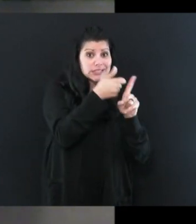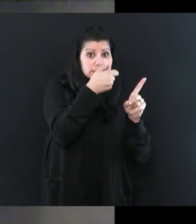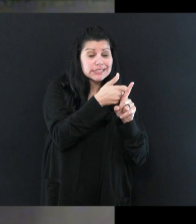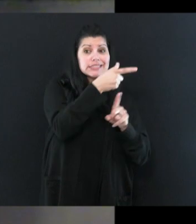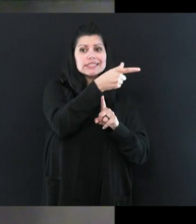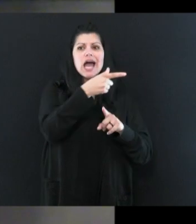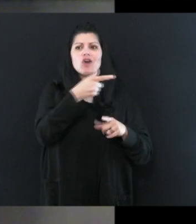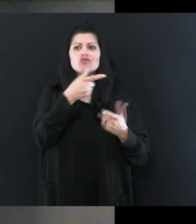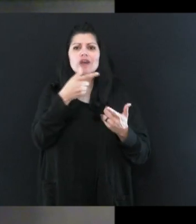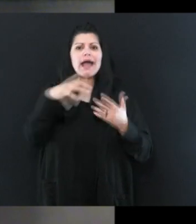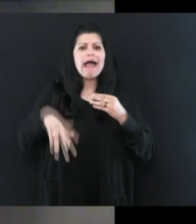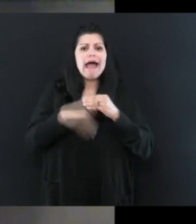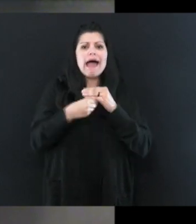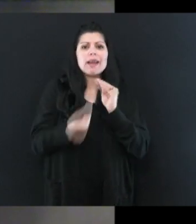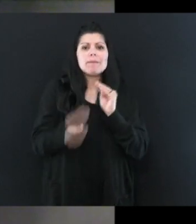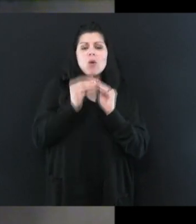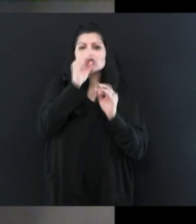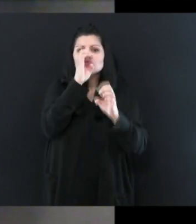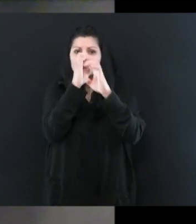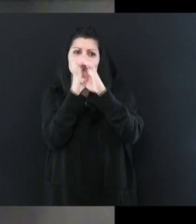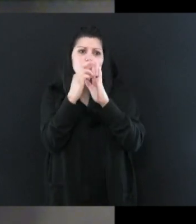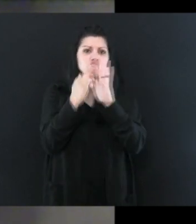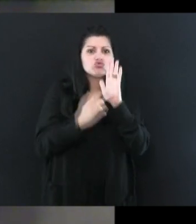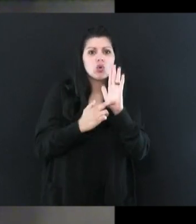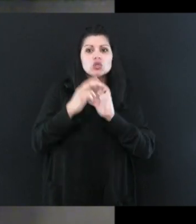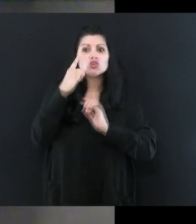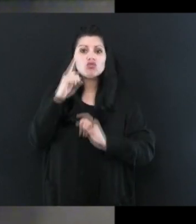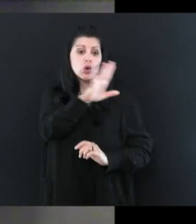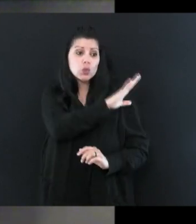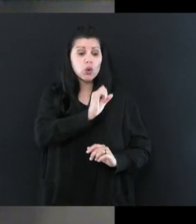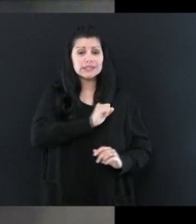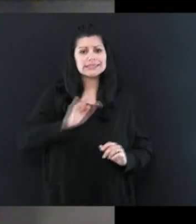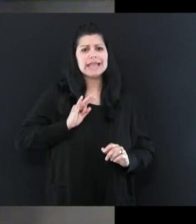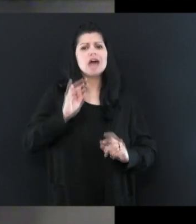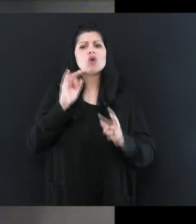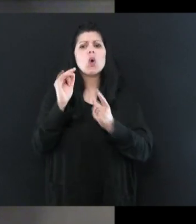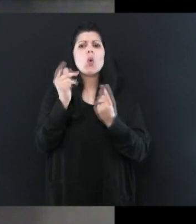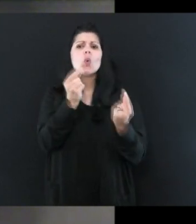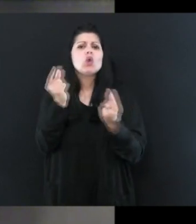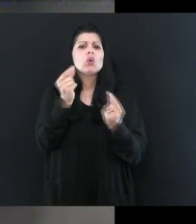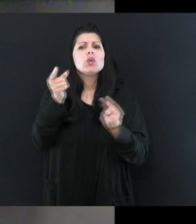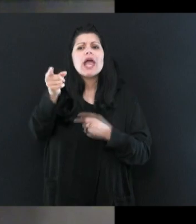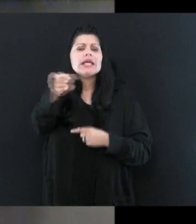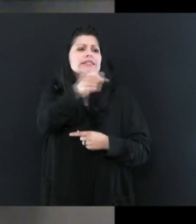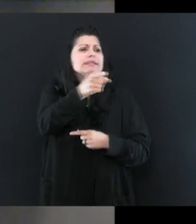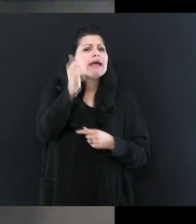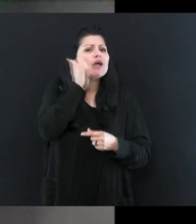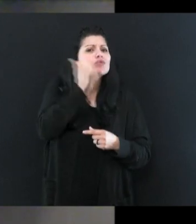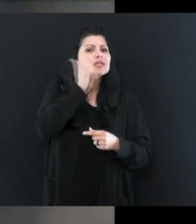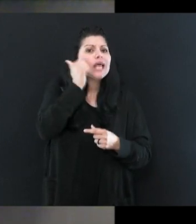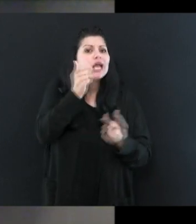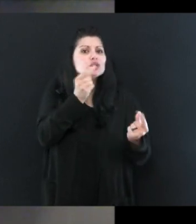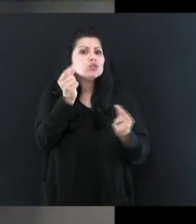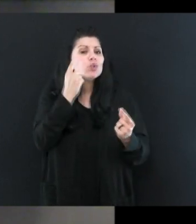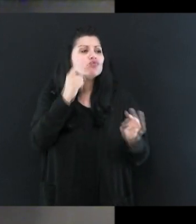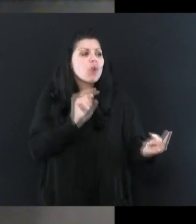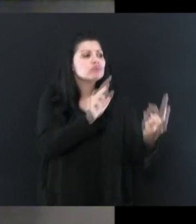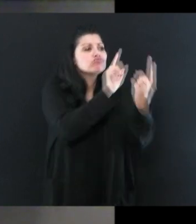around you? And could you talk a little bit about what they have to go through on a daily basis in order to talk to the governor?